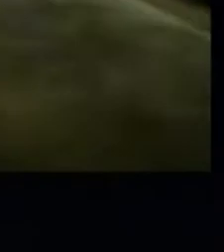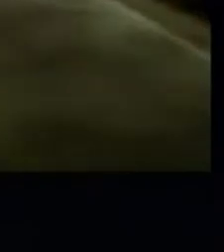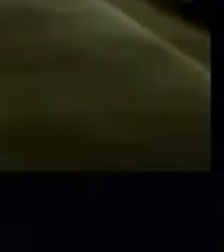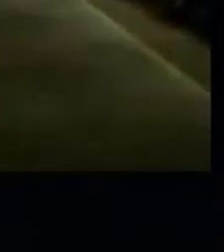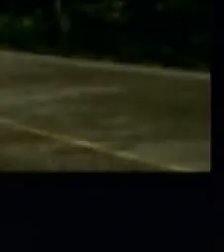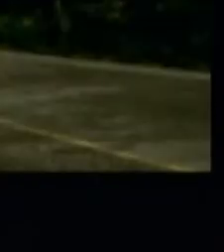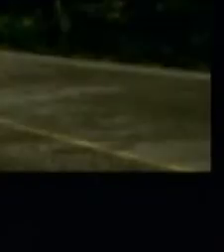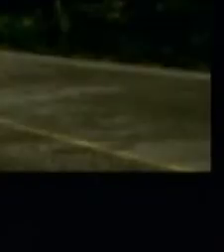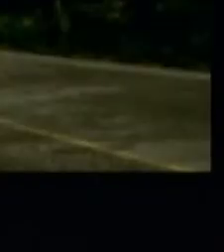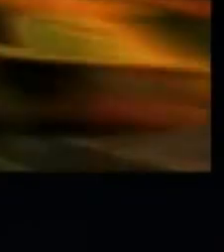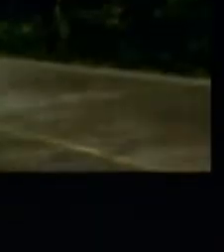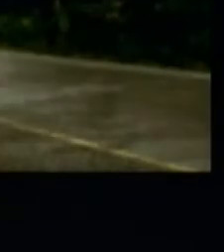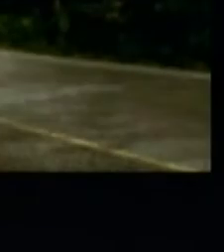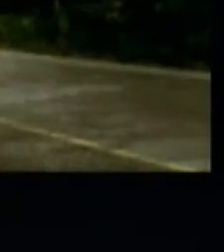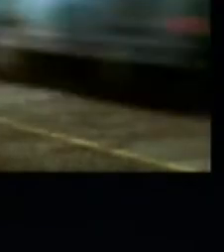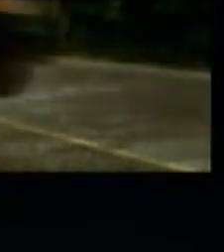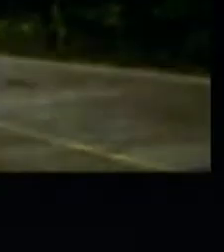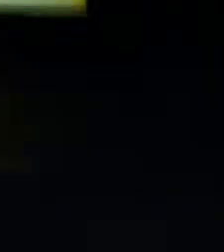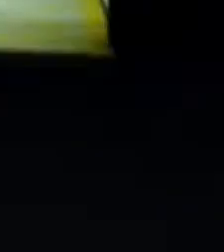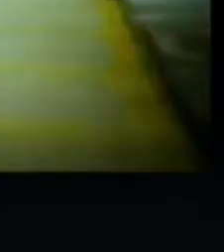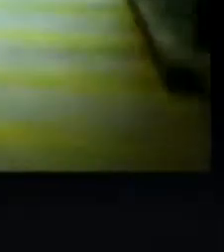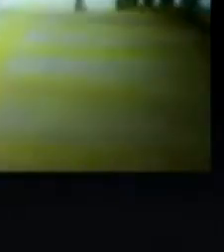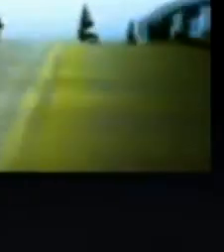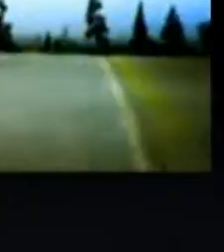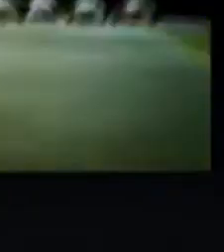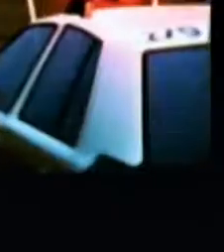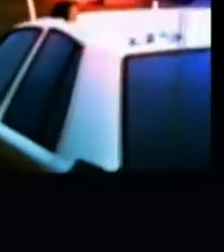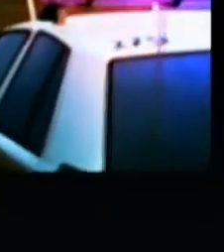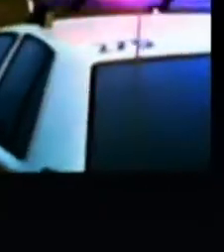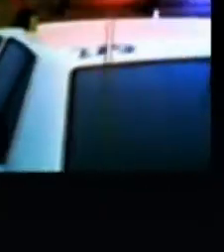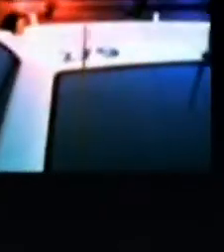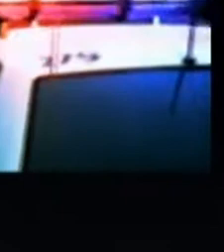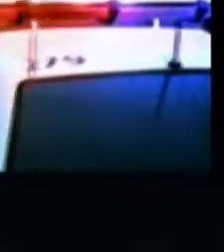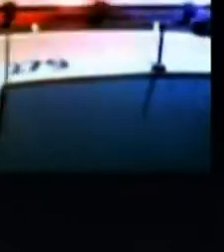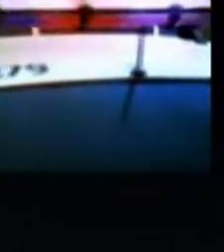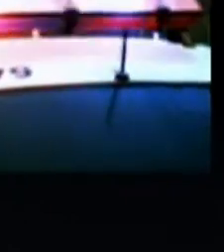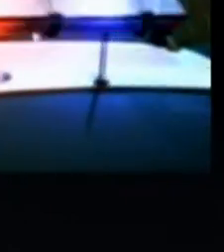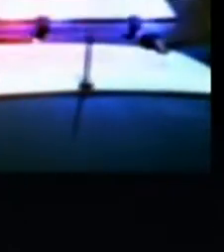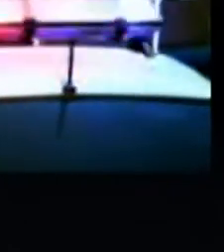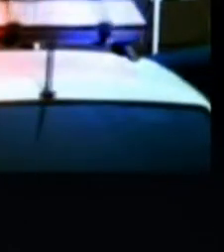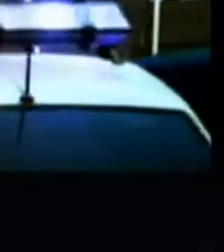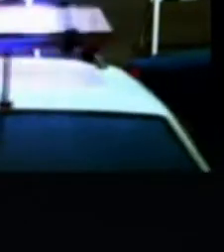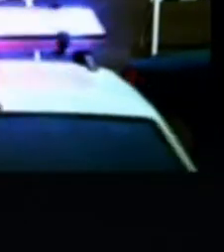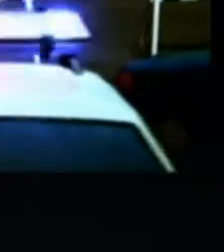we've reviewed it on? This game made us particularly pleased that we do the latter.